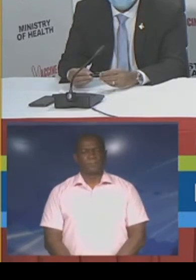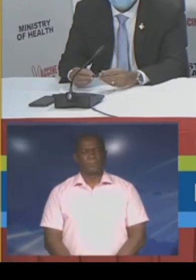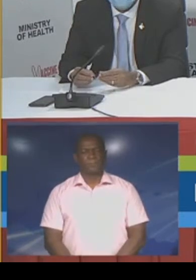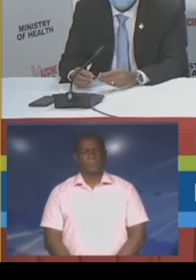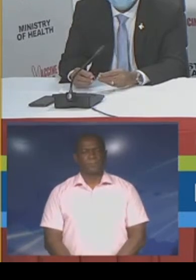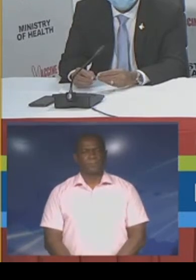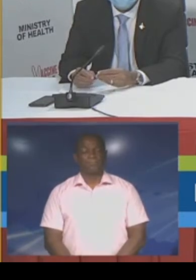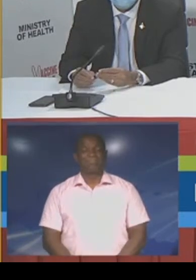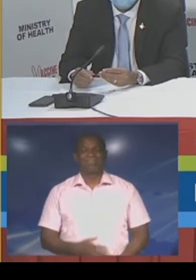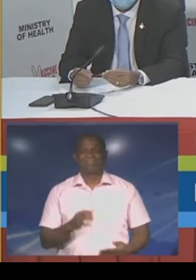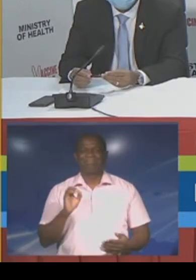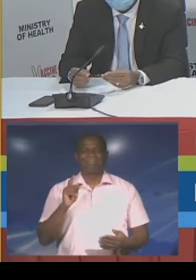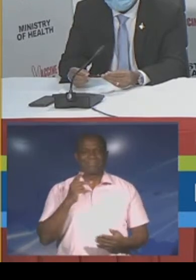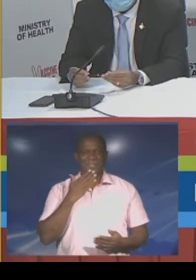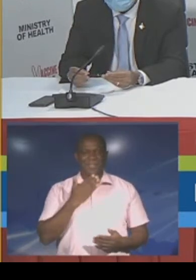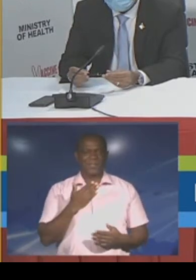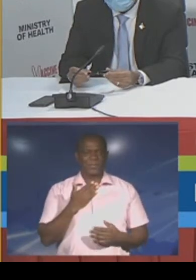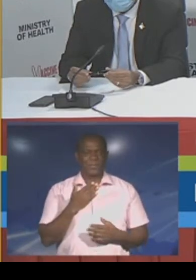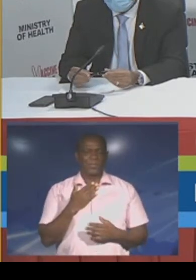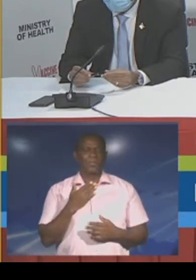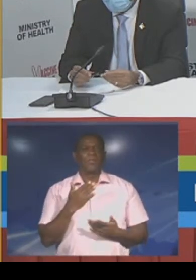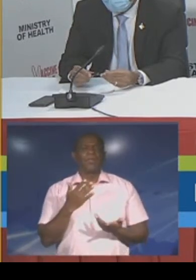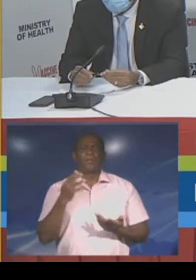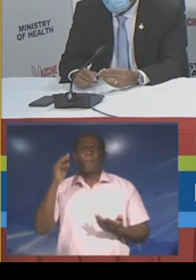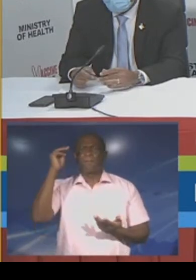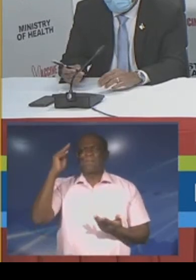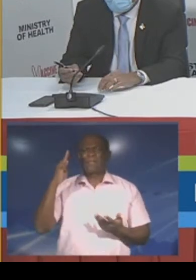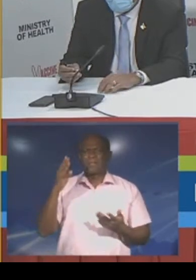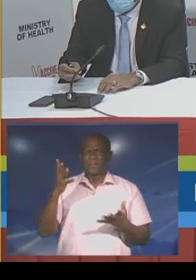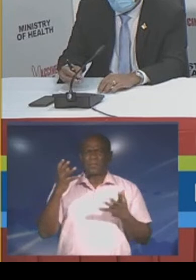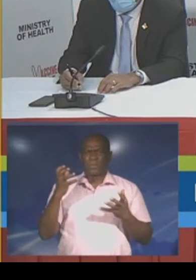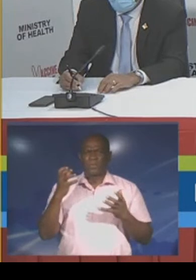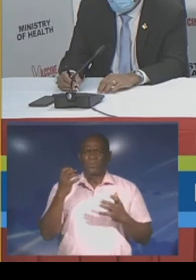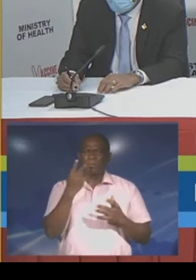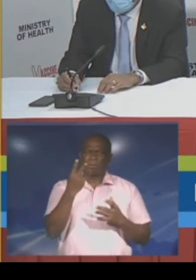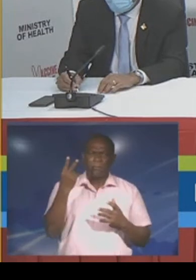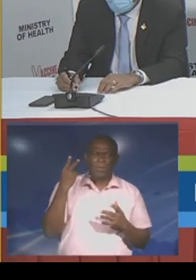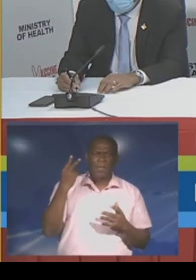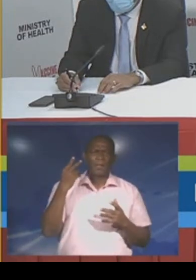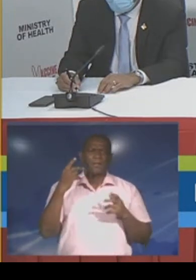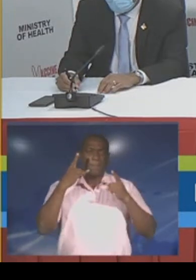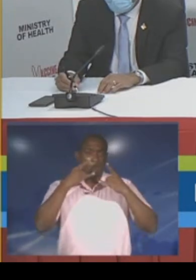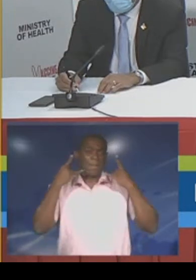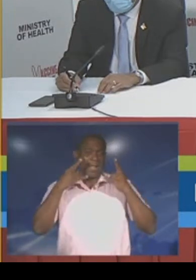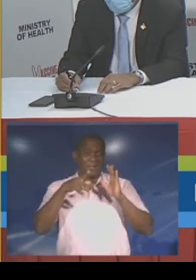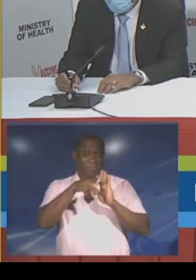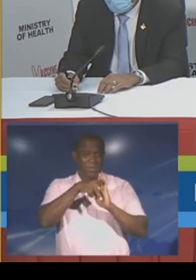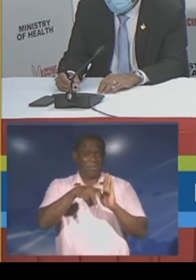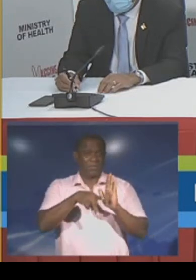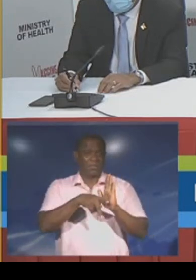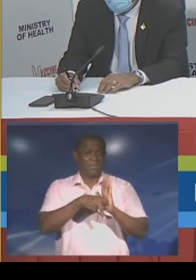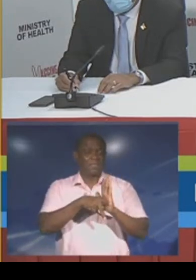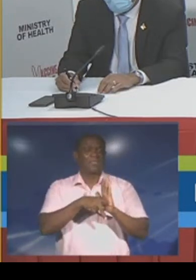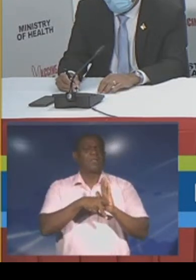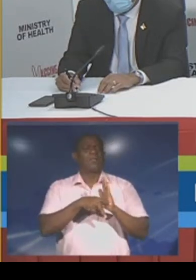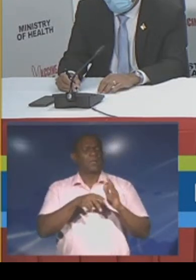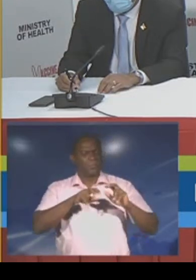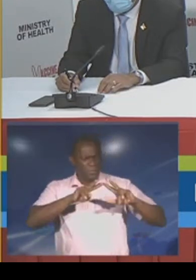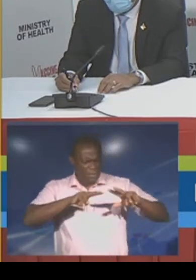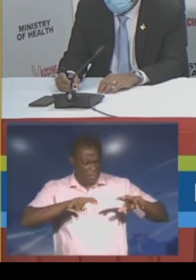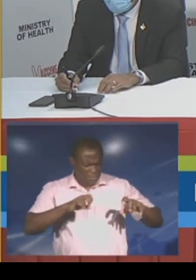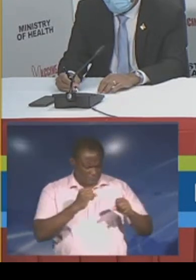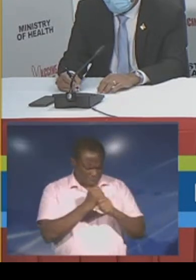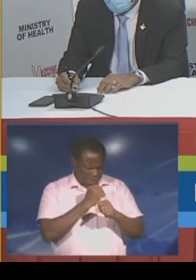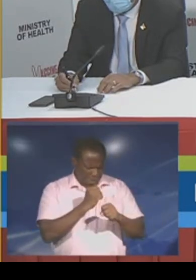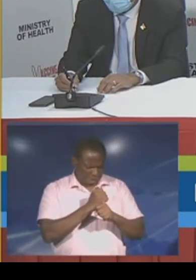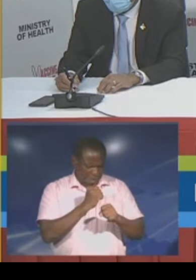All right, thank you very much. Minister, let's just take a look back now at the mask policy, right? I'm taking a look right now at some statistics I would